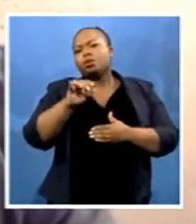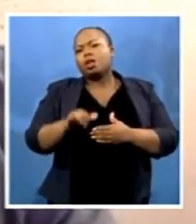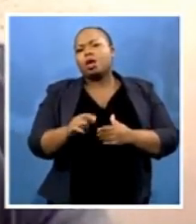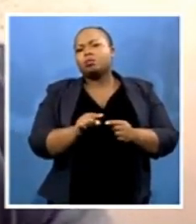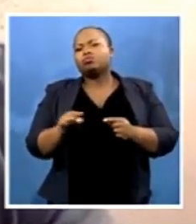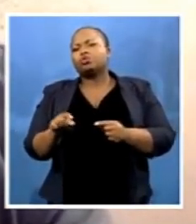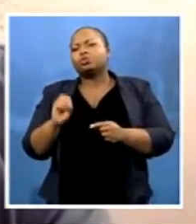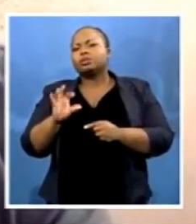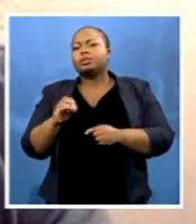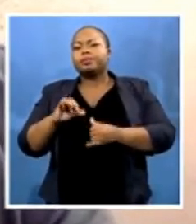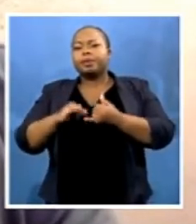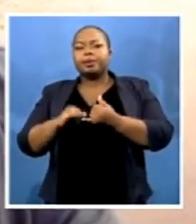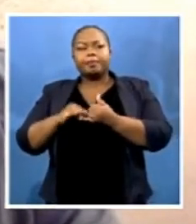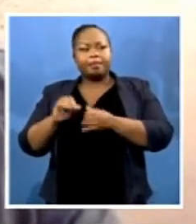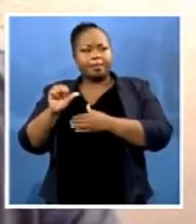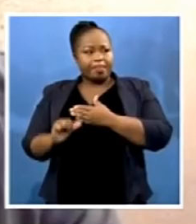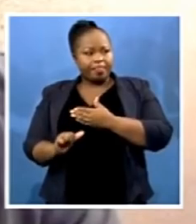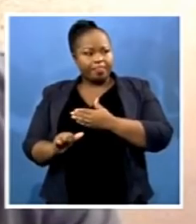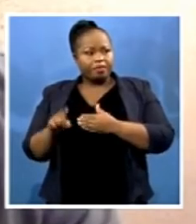countries open up their economies,